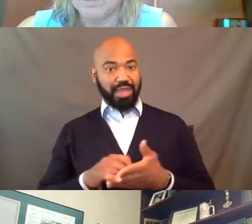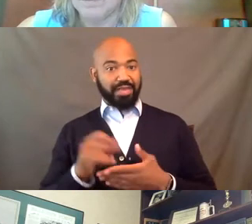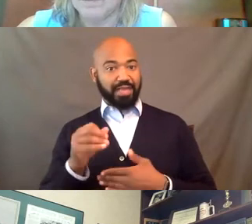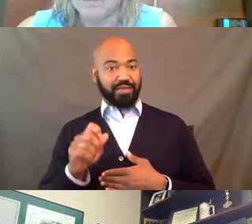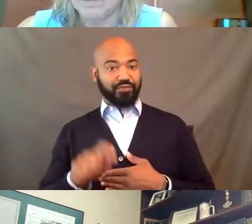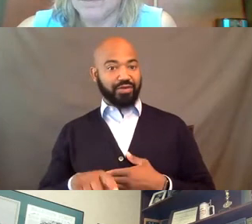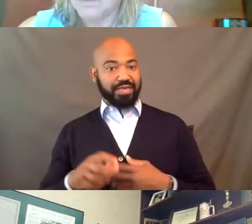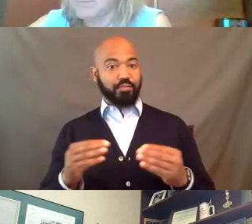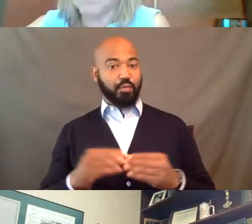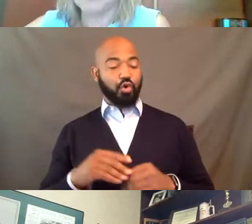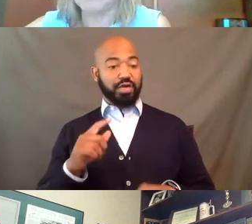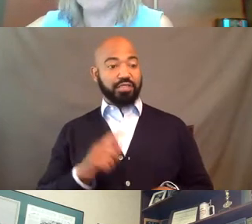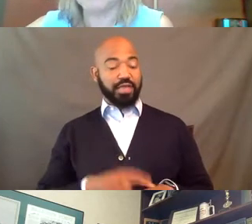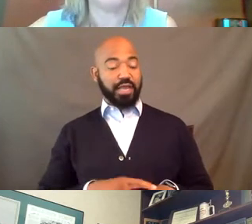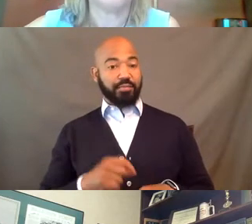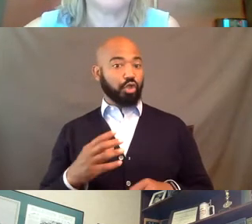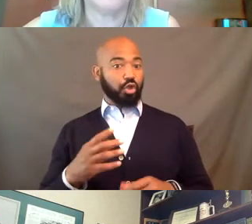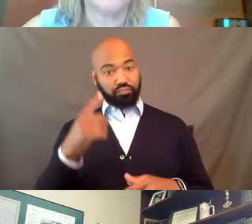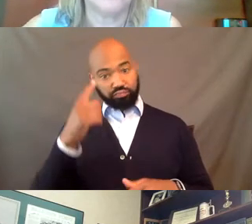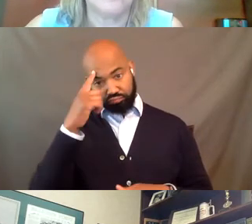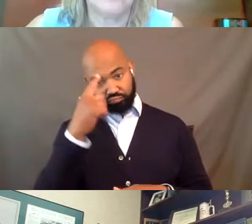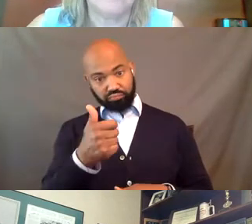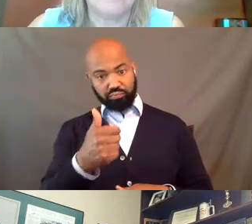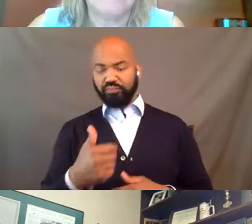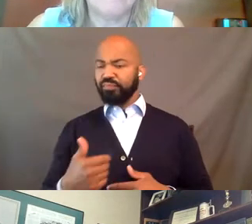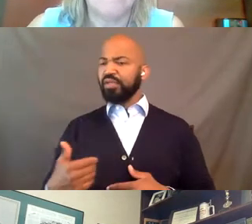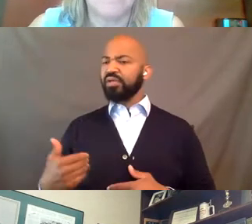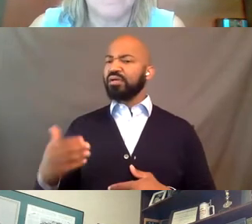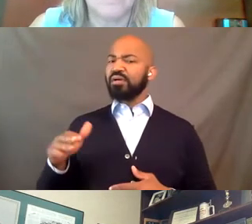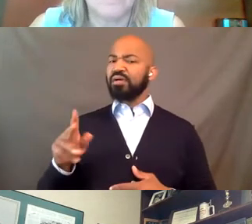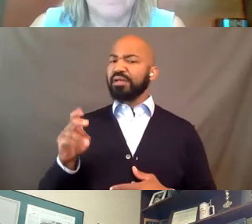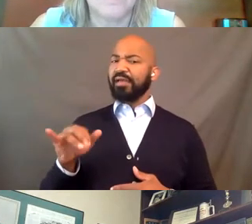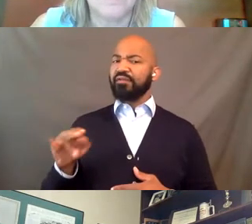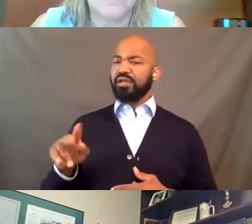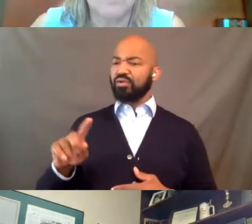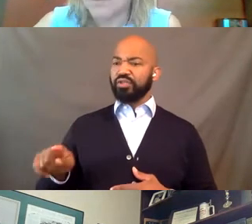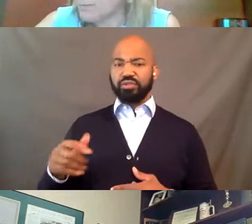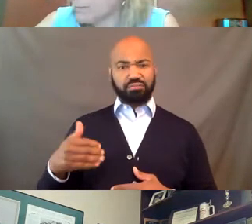But I'll kind of defer to you. Is there a polling function on this?